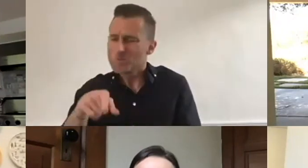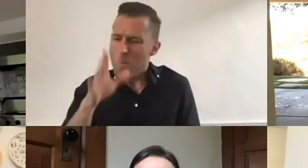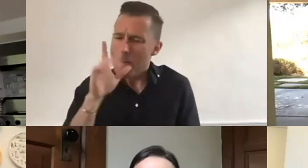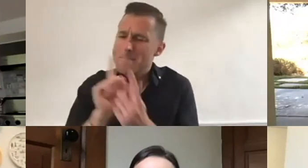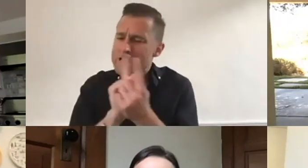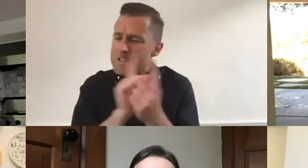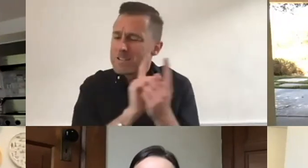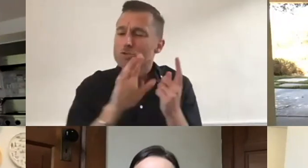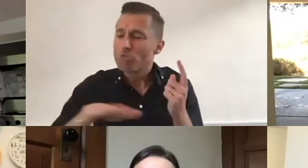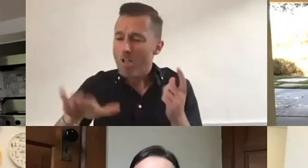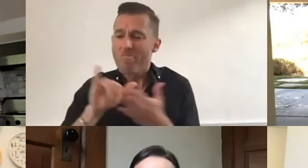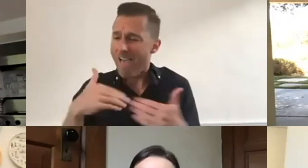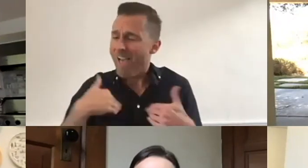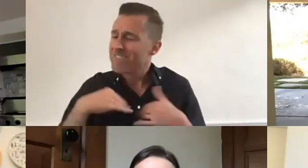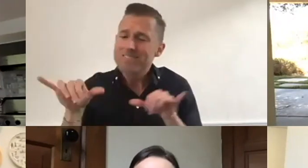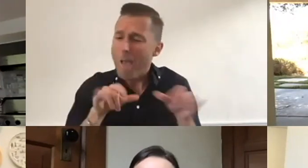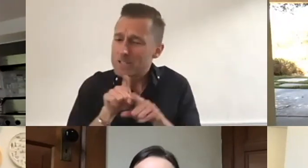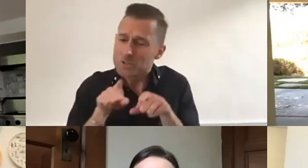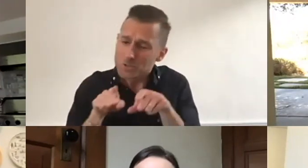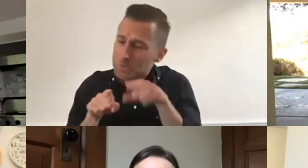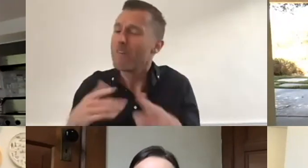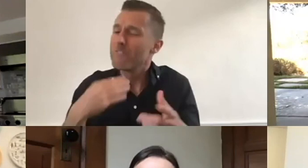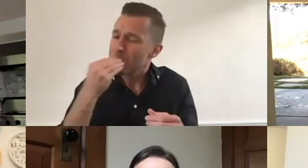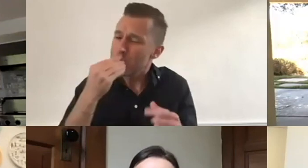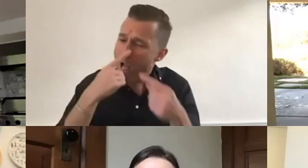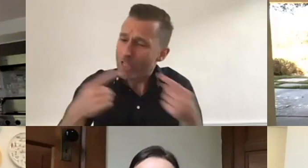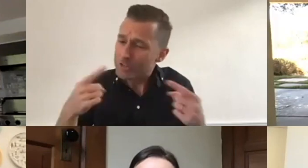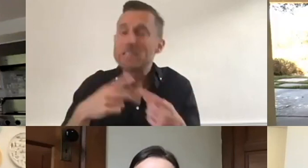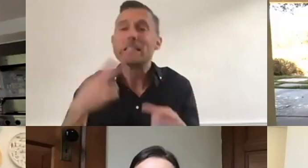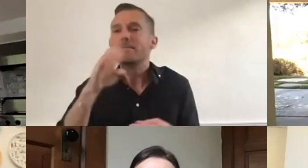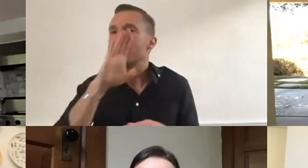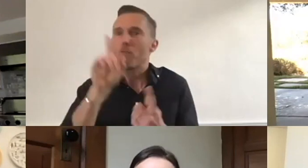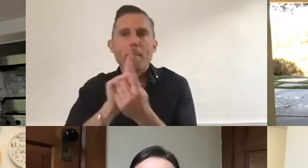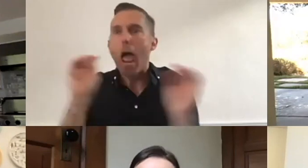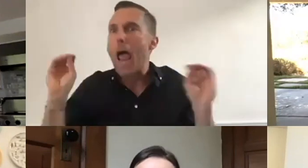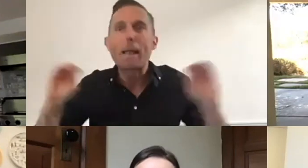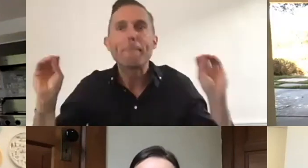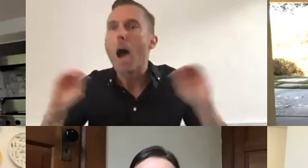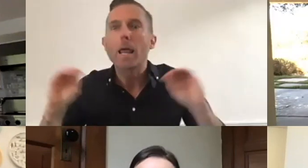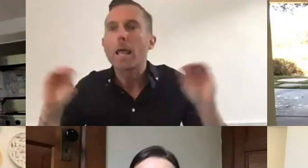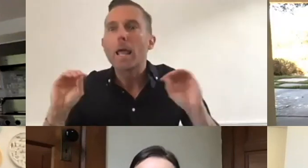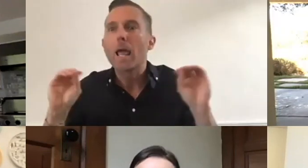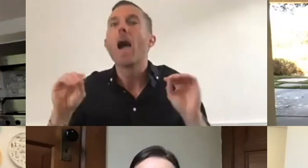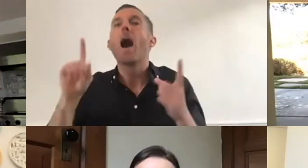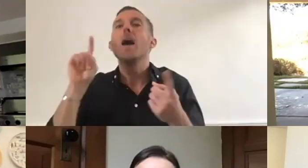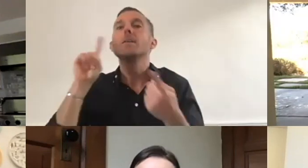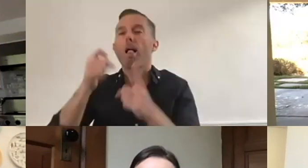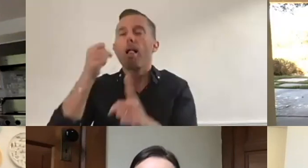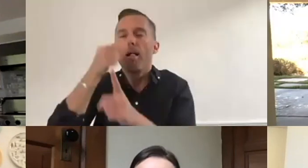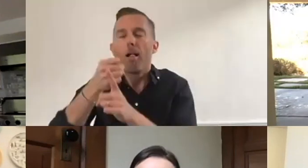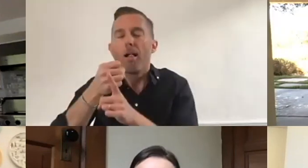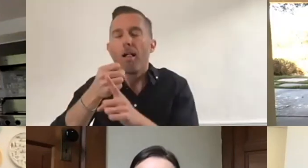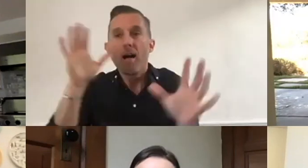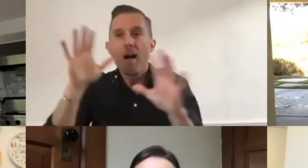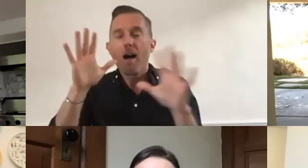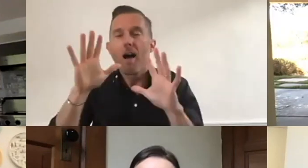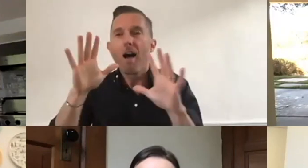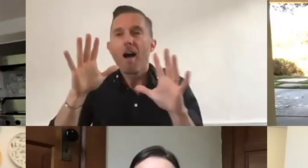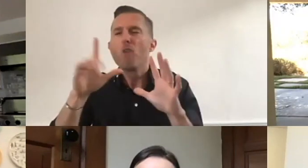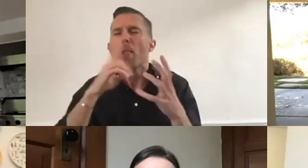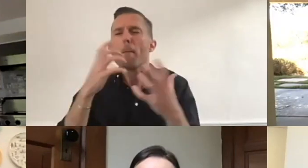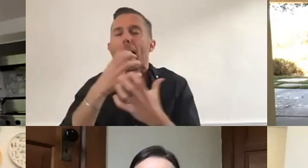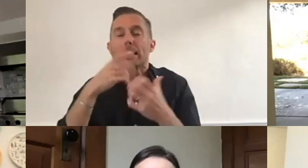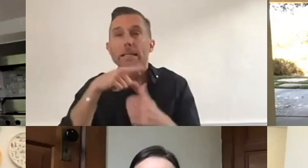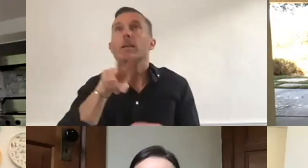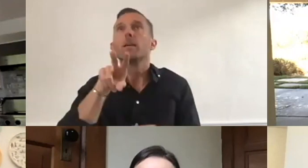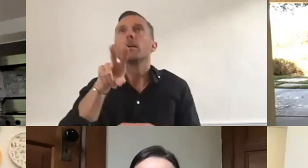actually never met anyone who did. And it was like this, it was so amazing to see the